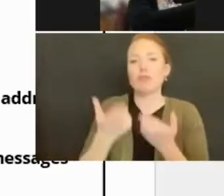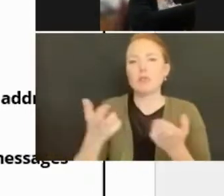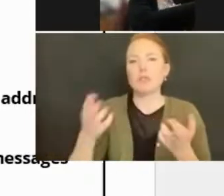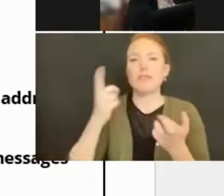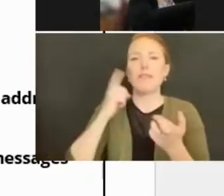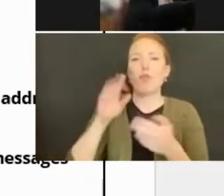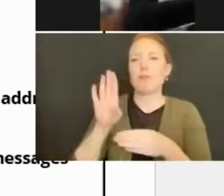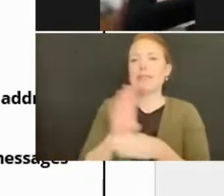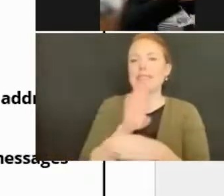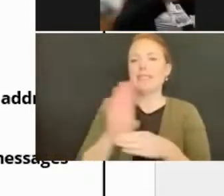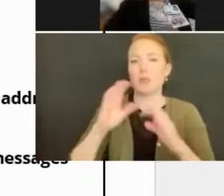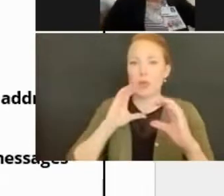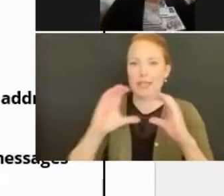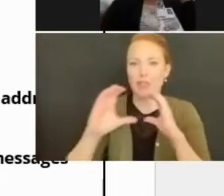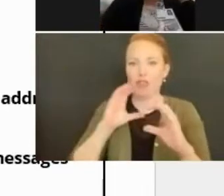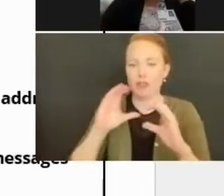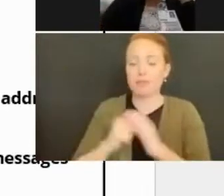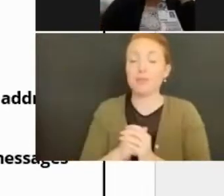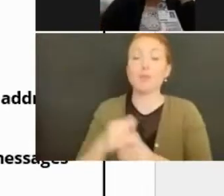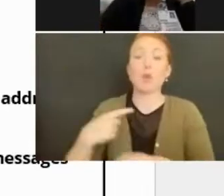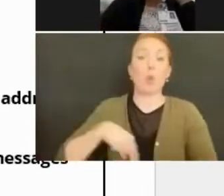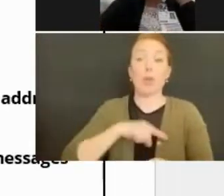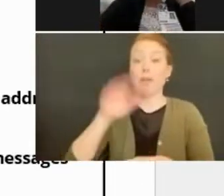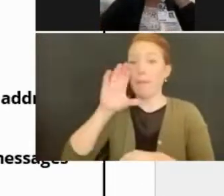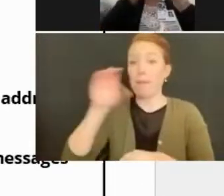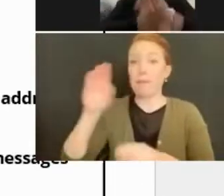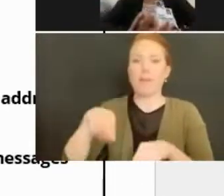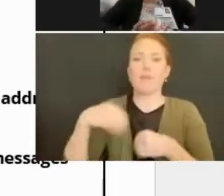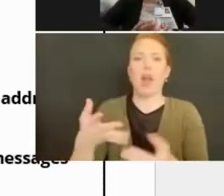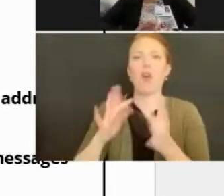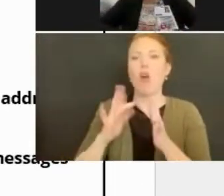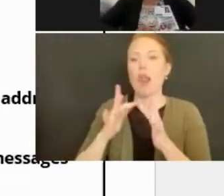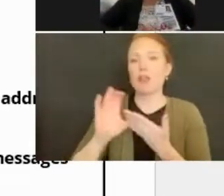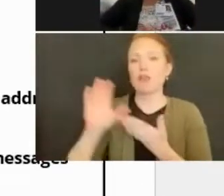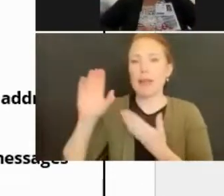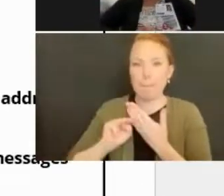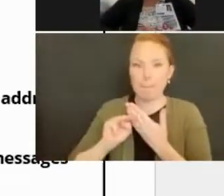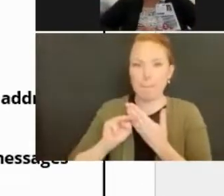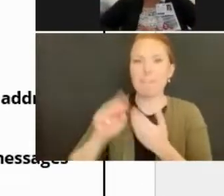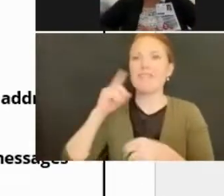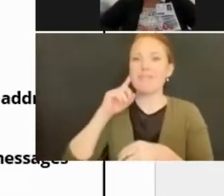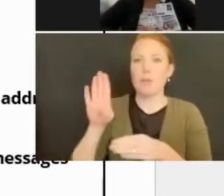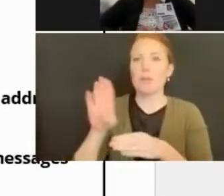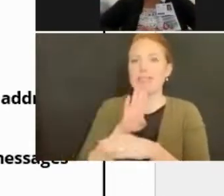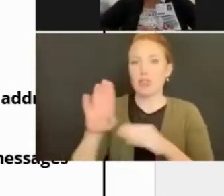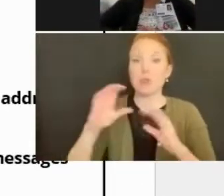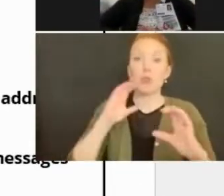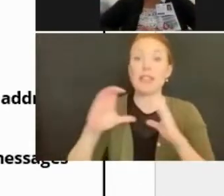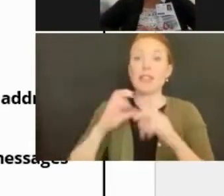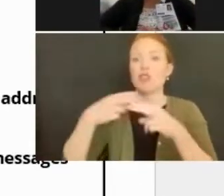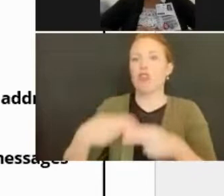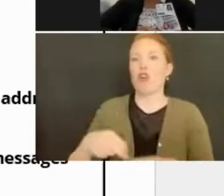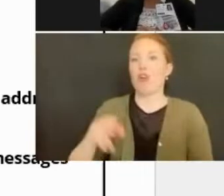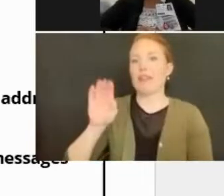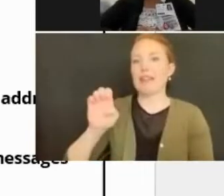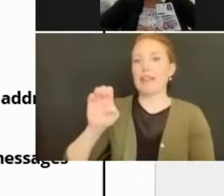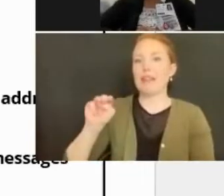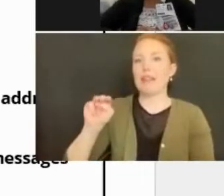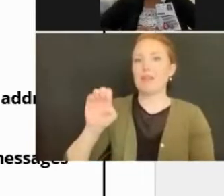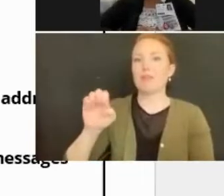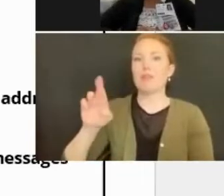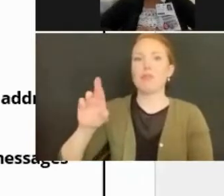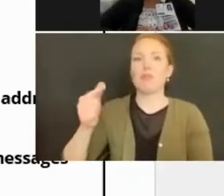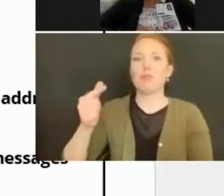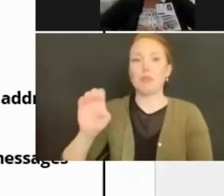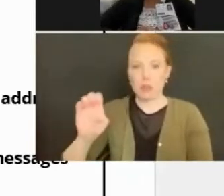communication. As a company, we provide an online curriculum for business communication called Emerge. And what we'd love to give